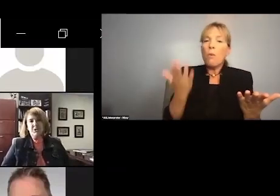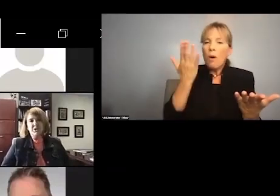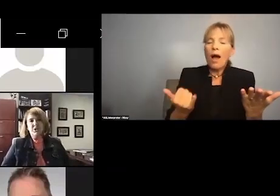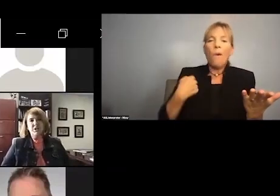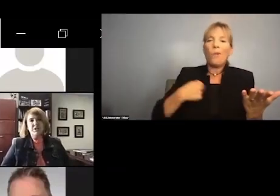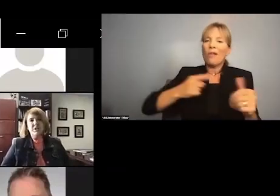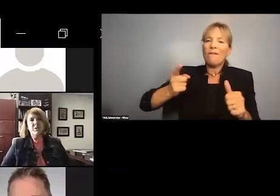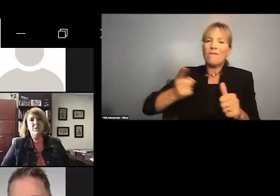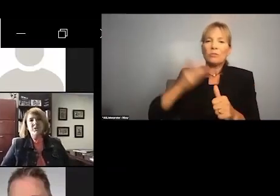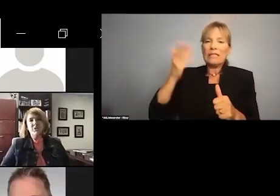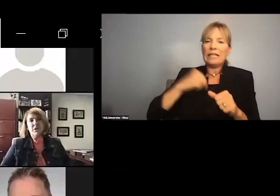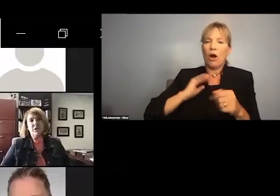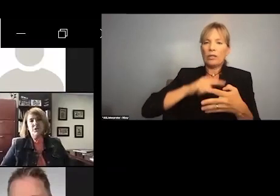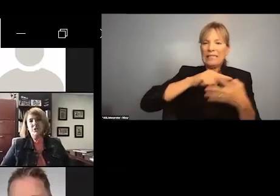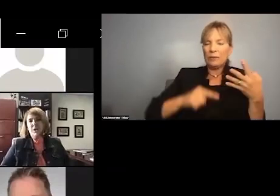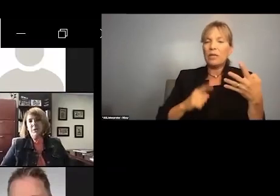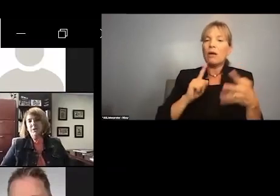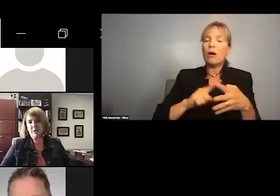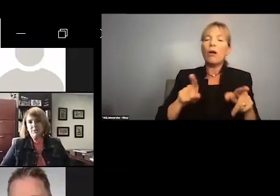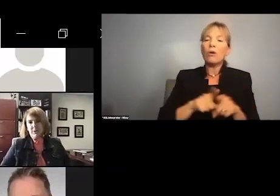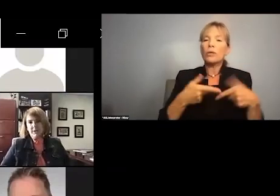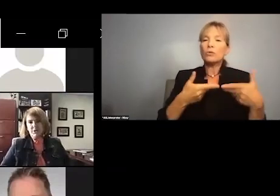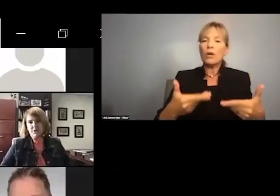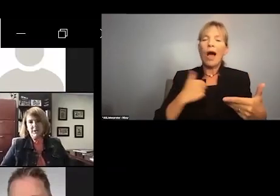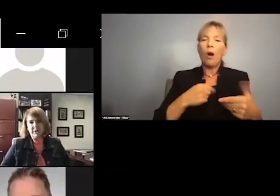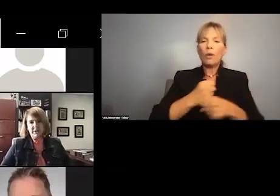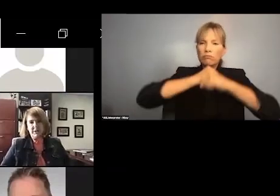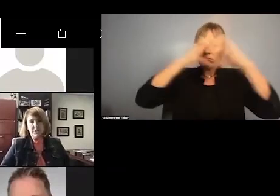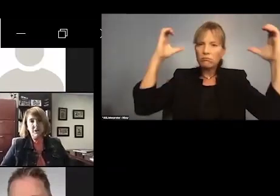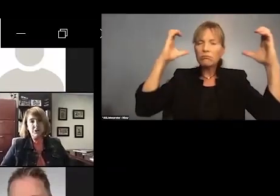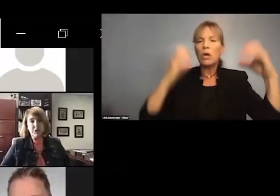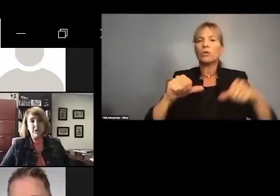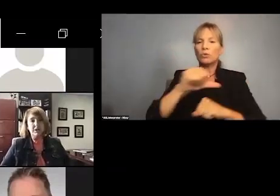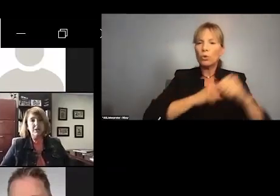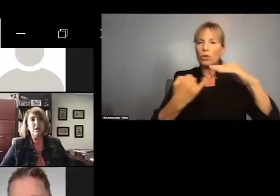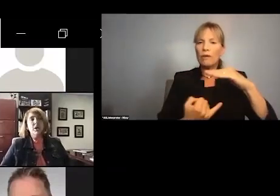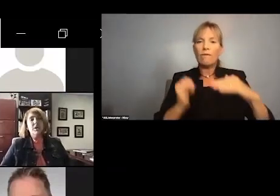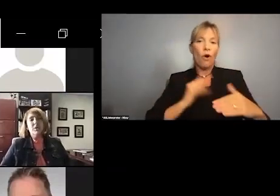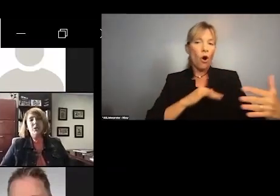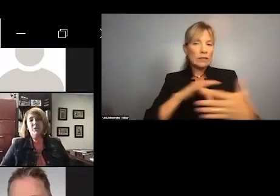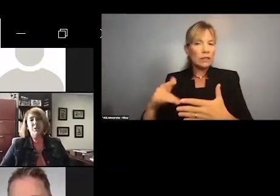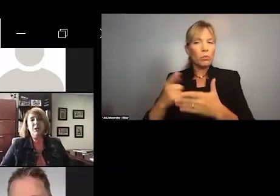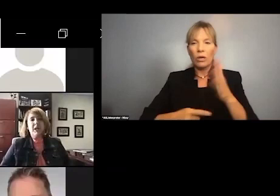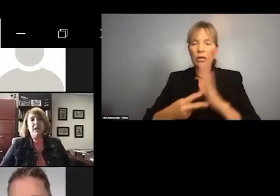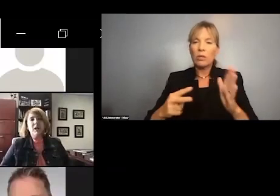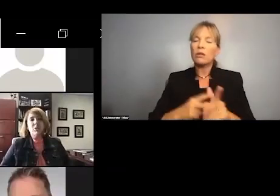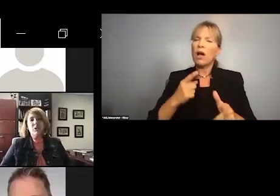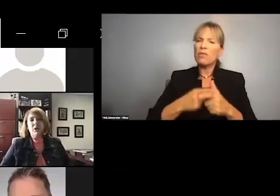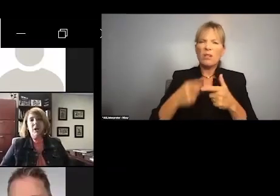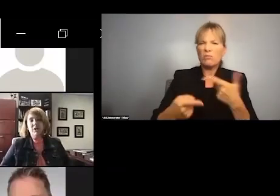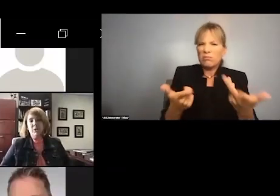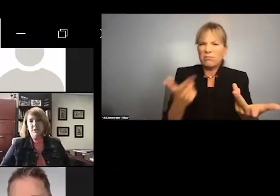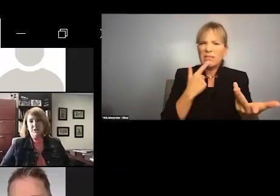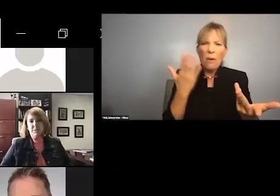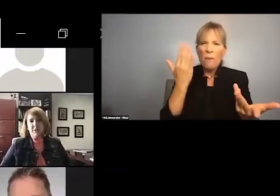first presentation in this series, but also to introduce how we have conceptualized social isolation in our studies. Then we'll talk about why do we care? What are